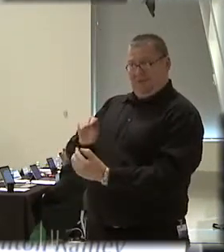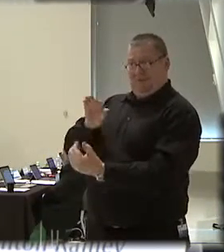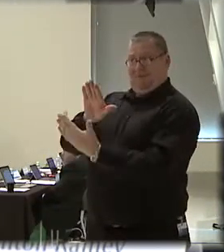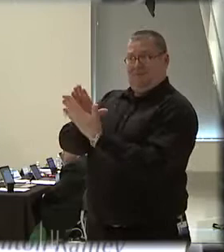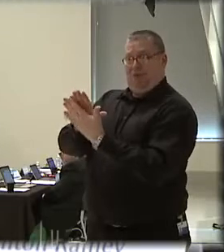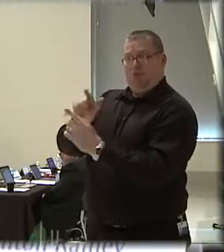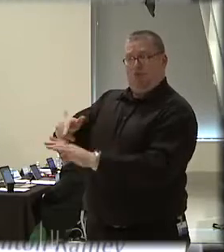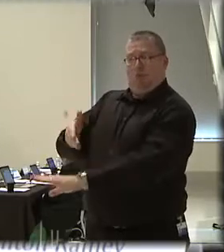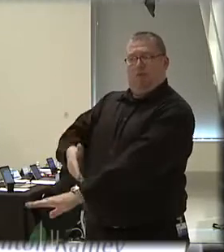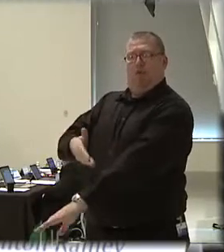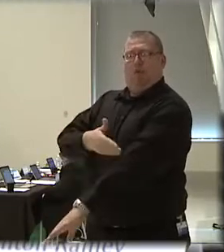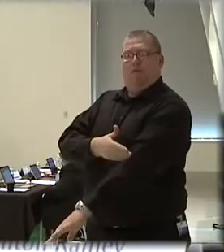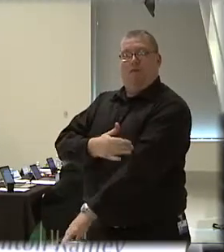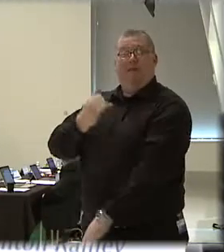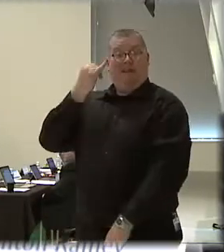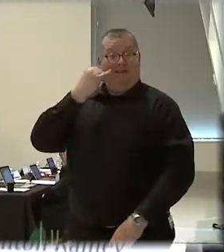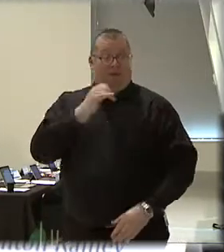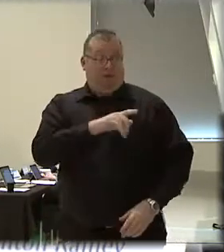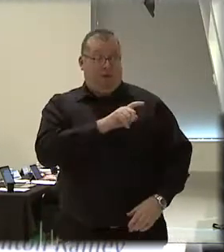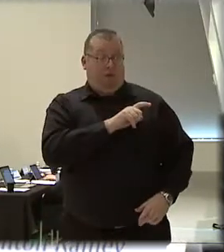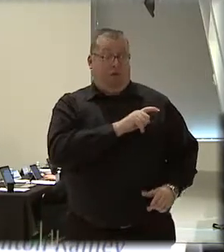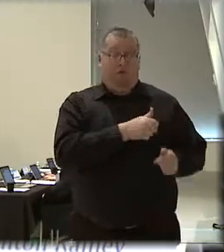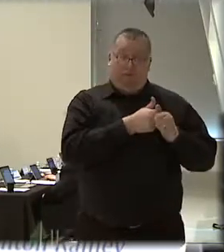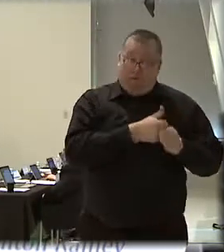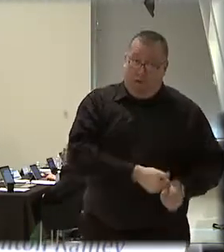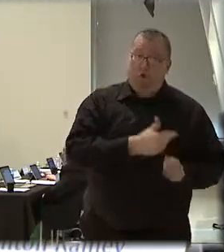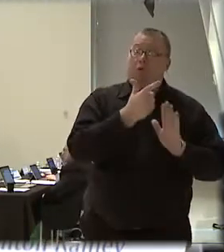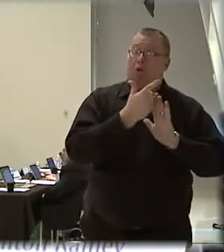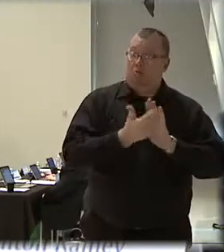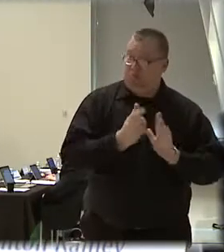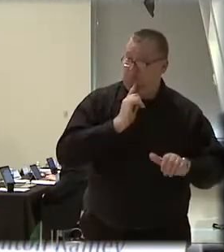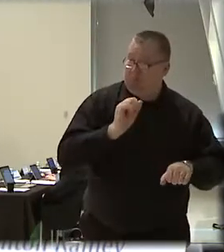the officers followed the law.